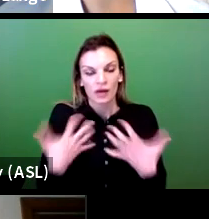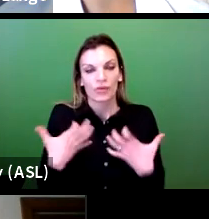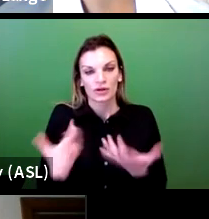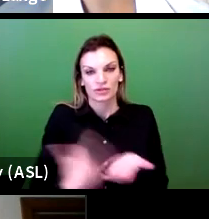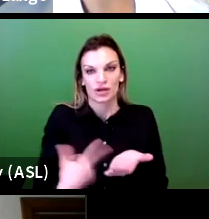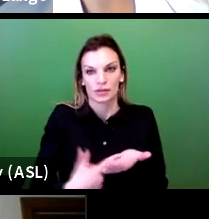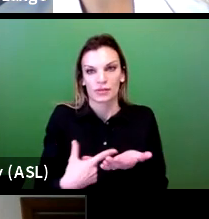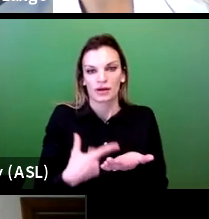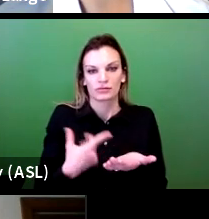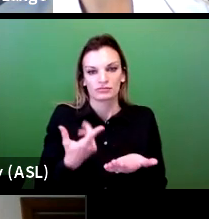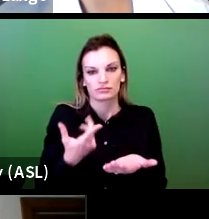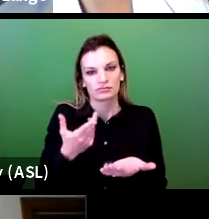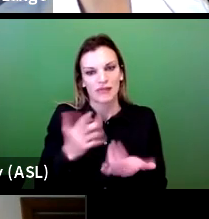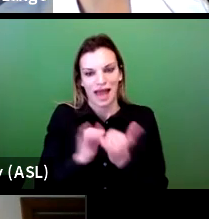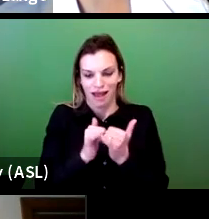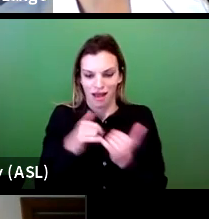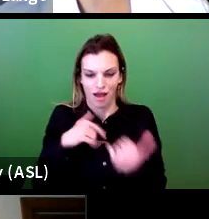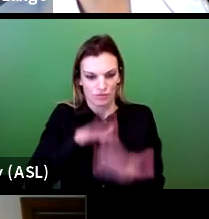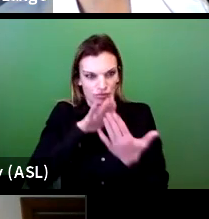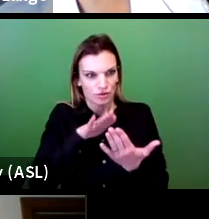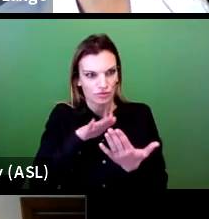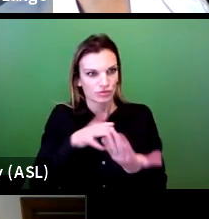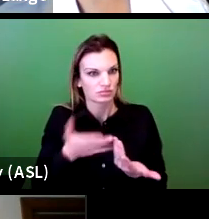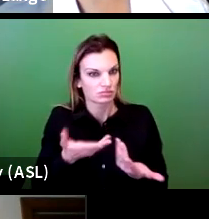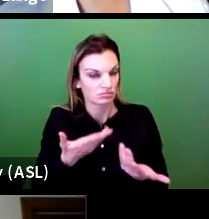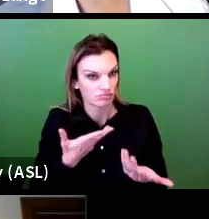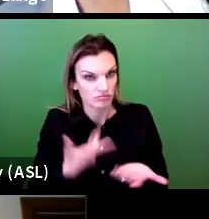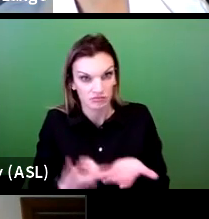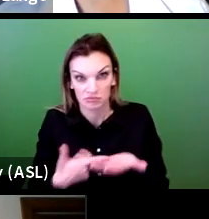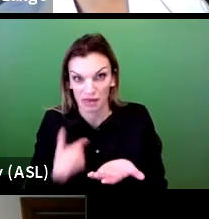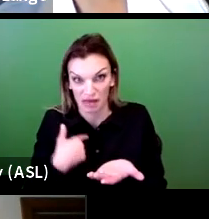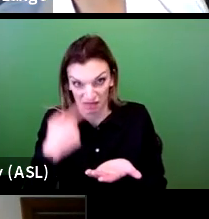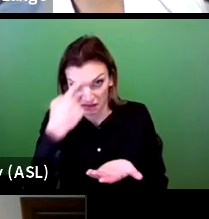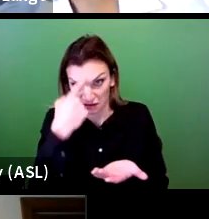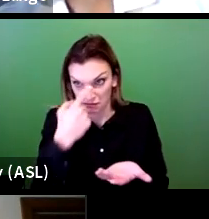the approach if people feel that's reasonable.